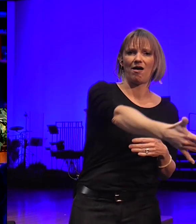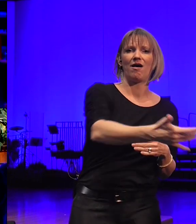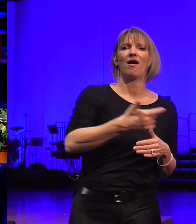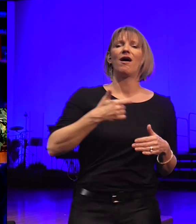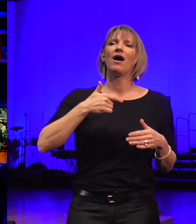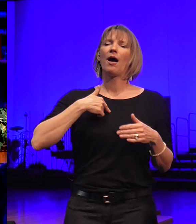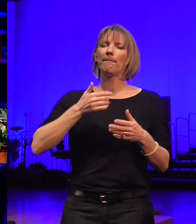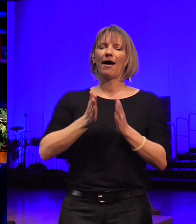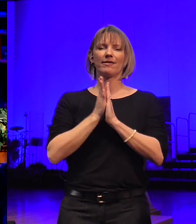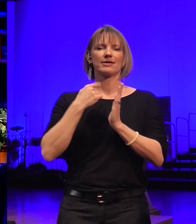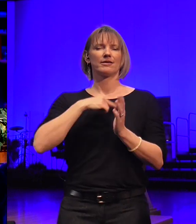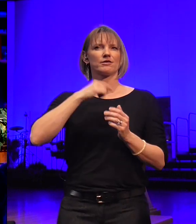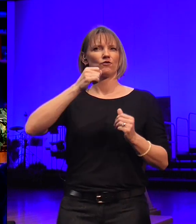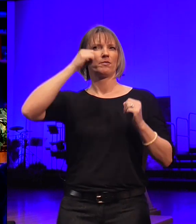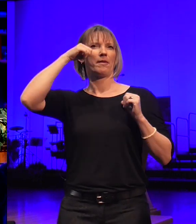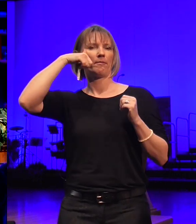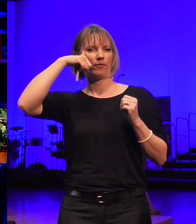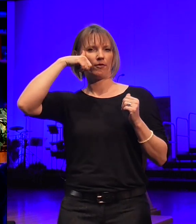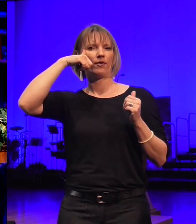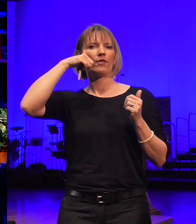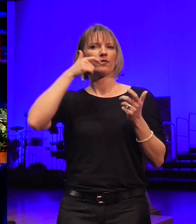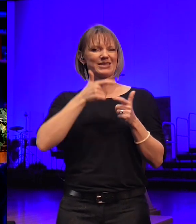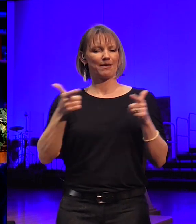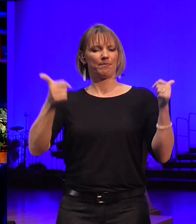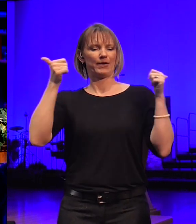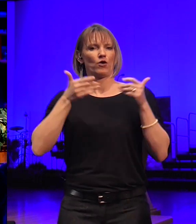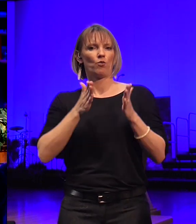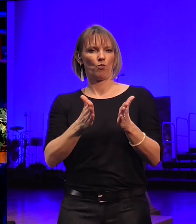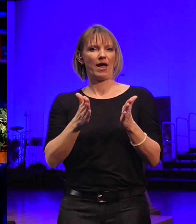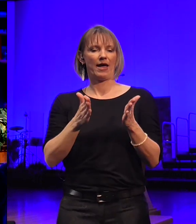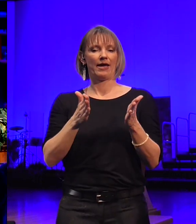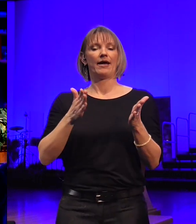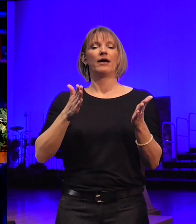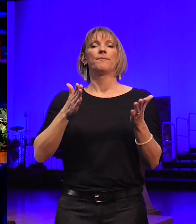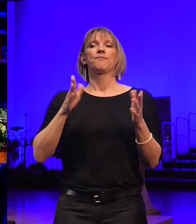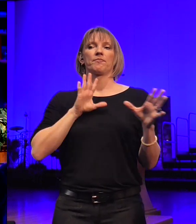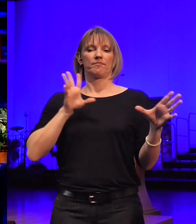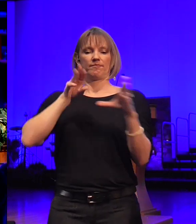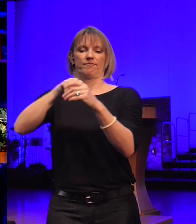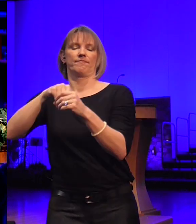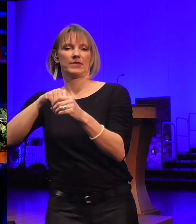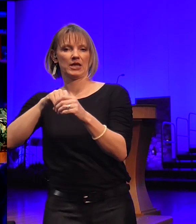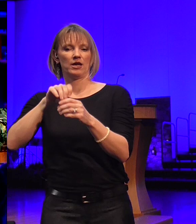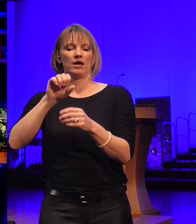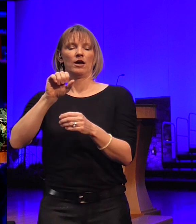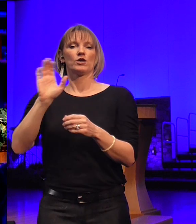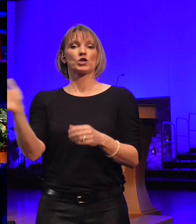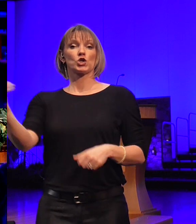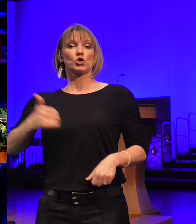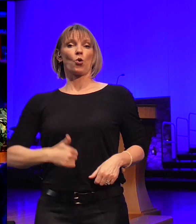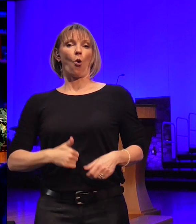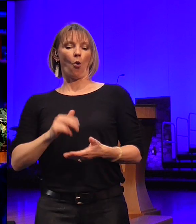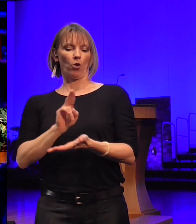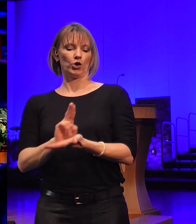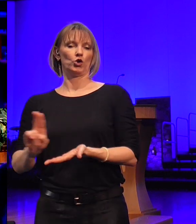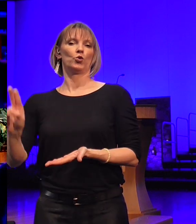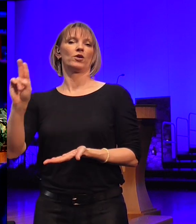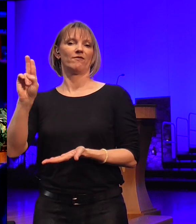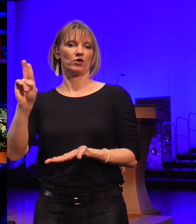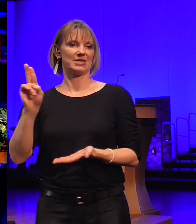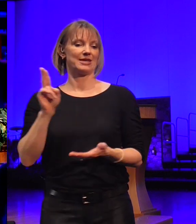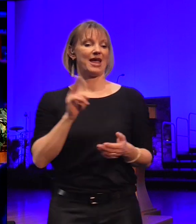to remember there's a greater way, and it could be encapsulated in what I'm going to call this morning Soul University. It's time